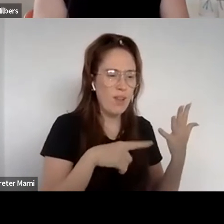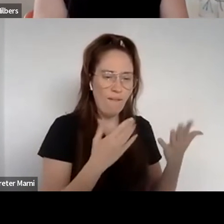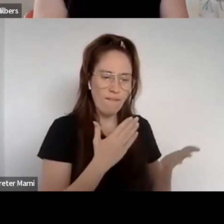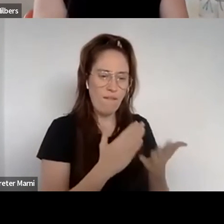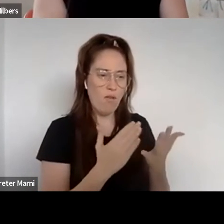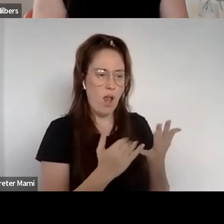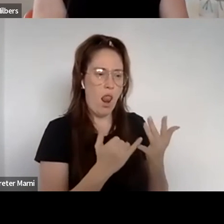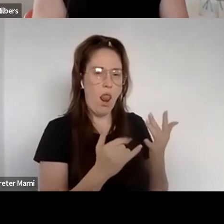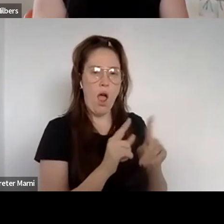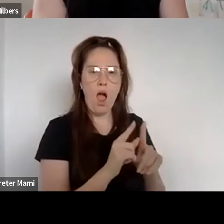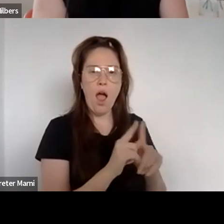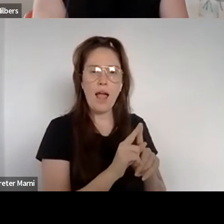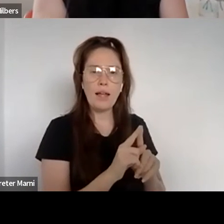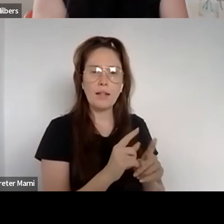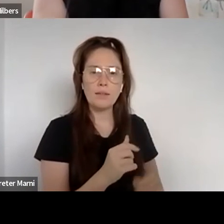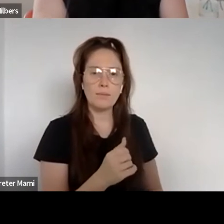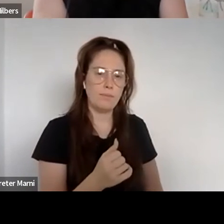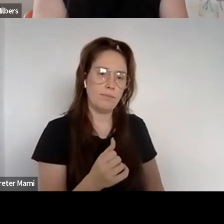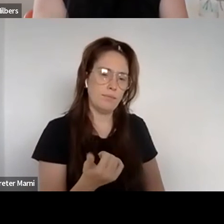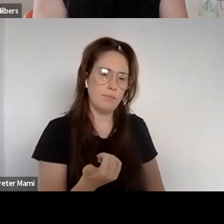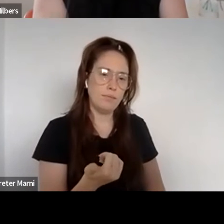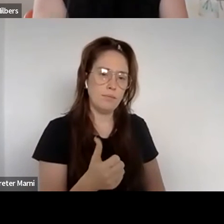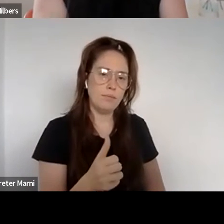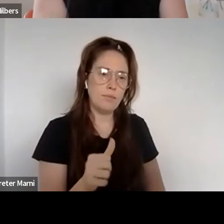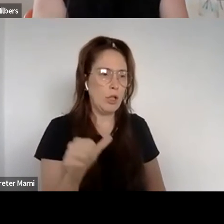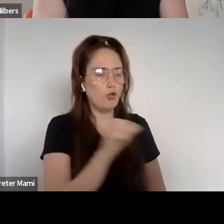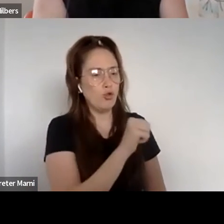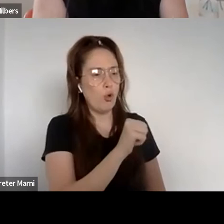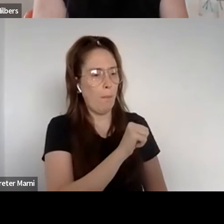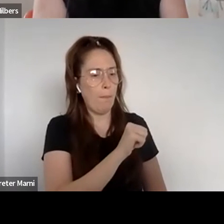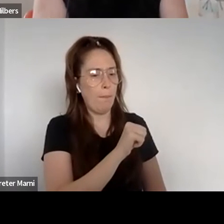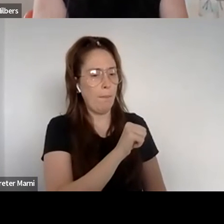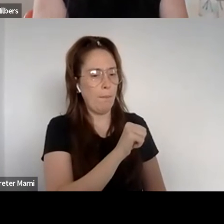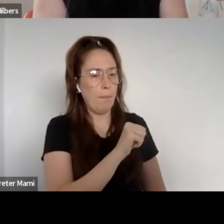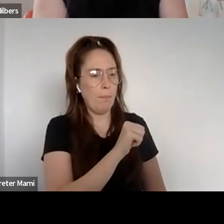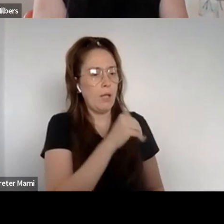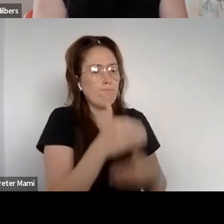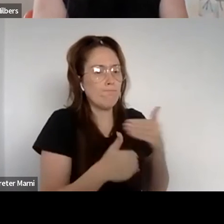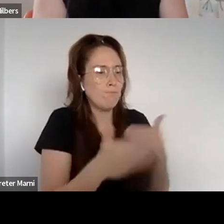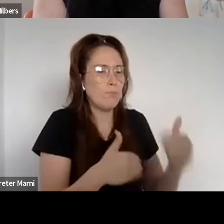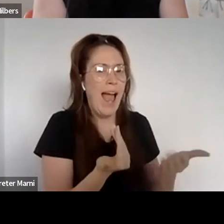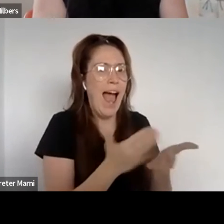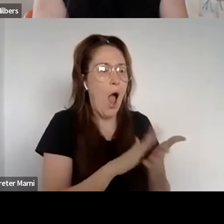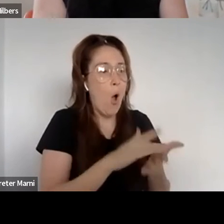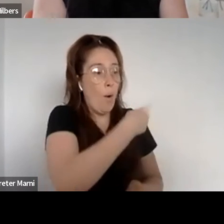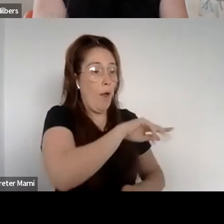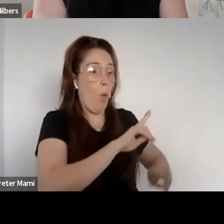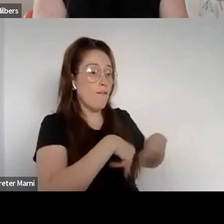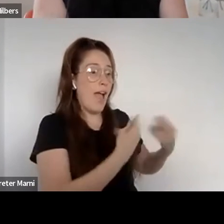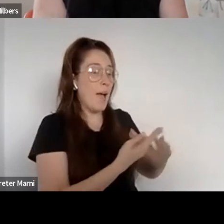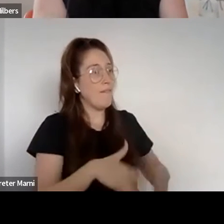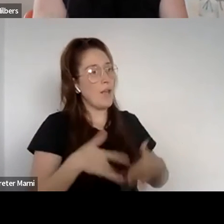that it would be done the way that I and he and my siblings felt was the most